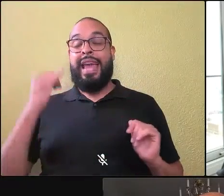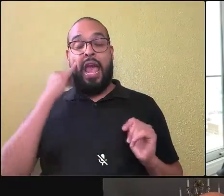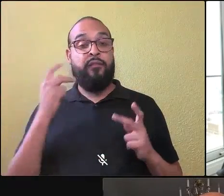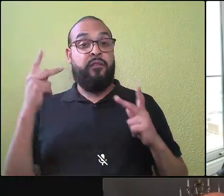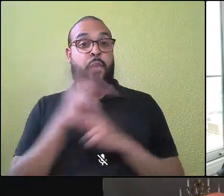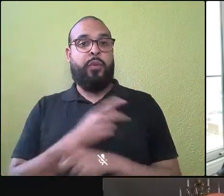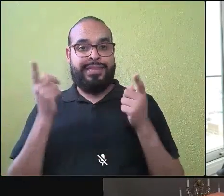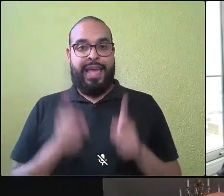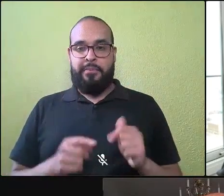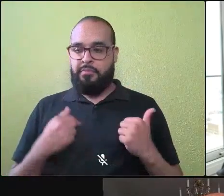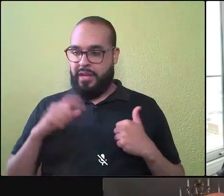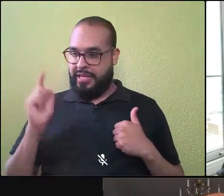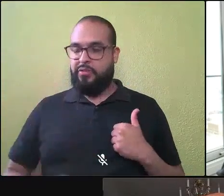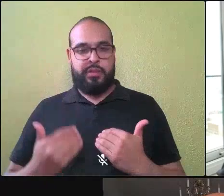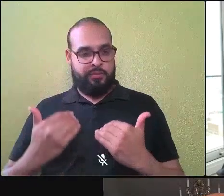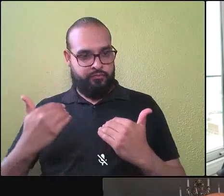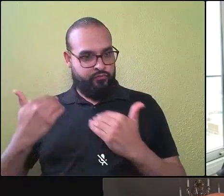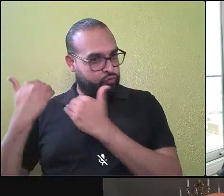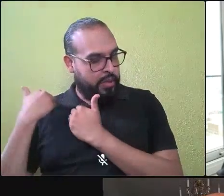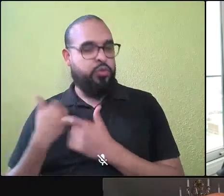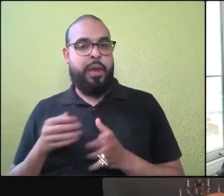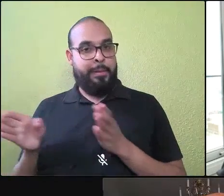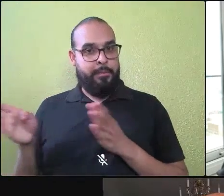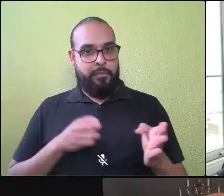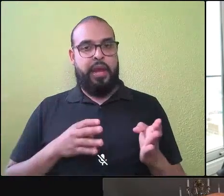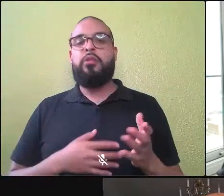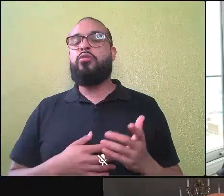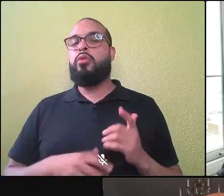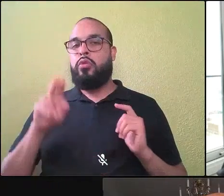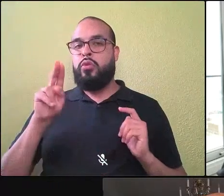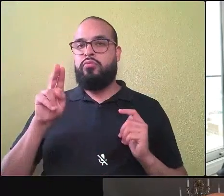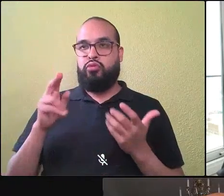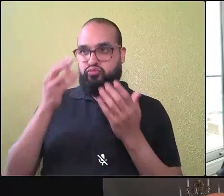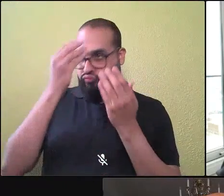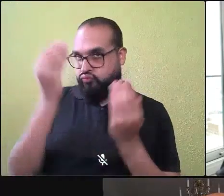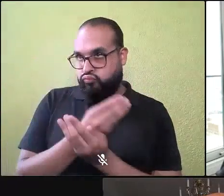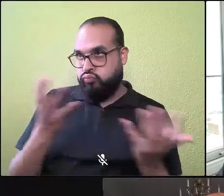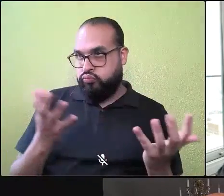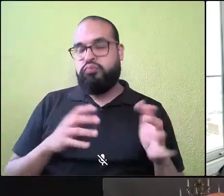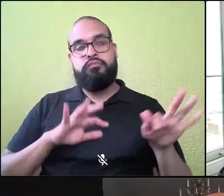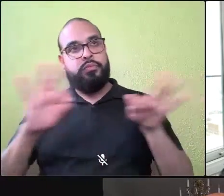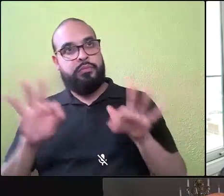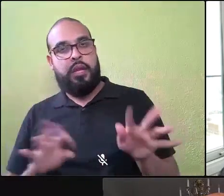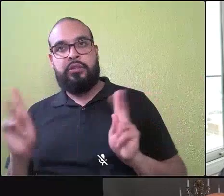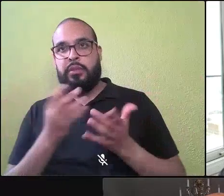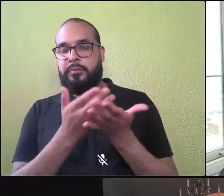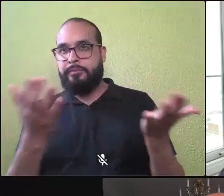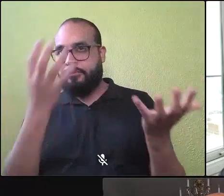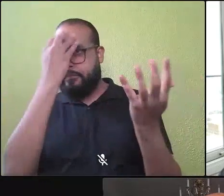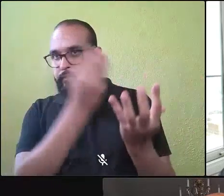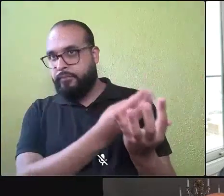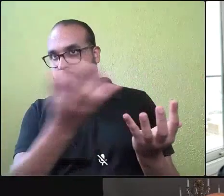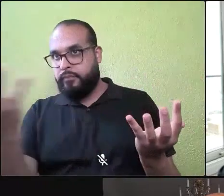to deliver the news to our team, so on and so forth. And just going to that place mentally was tough, right? I mean, even through the pandemic, we've seen each